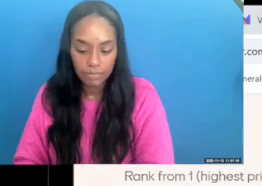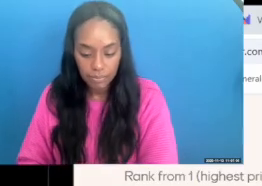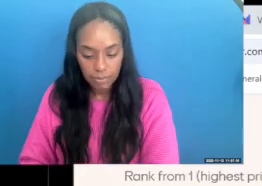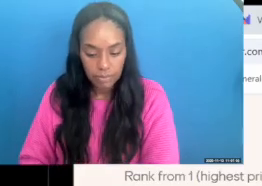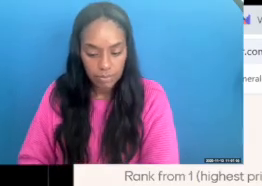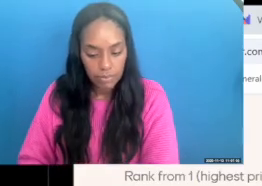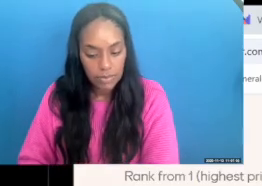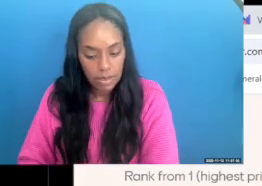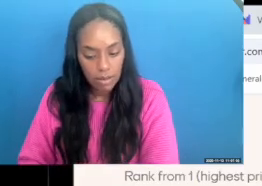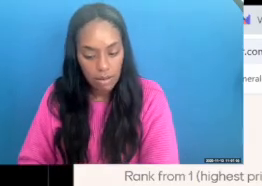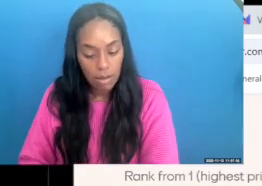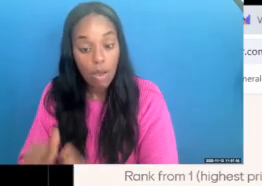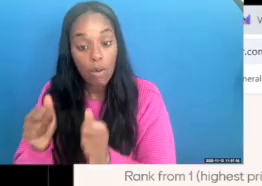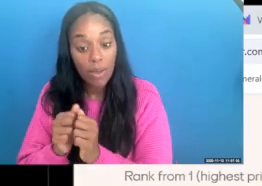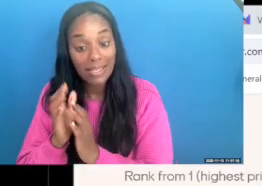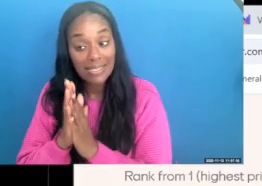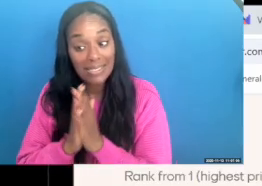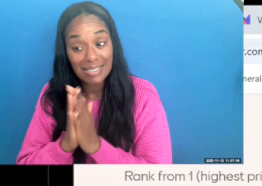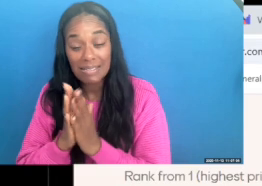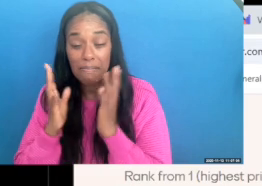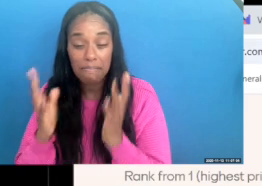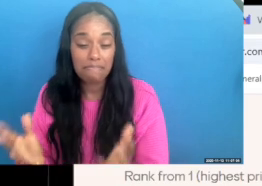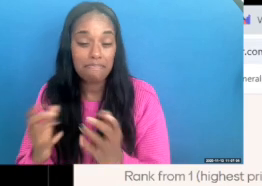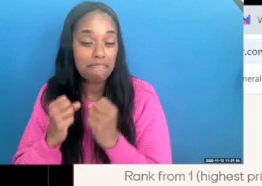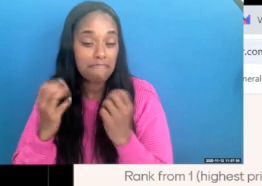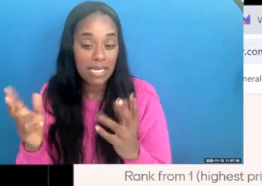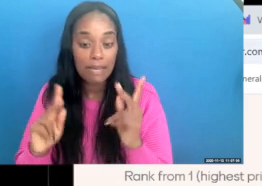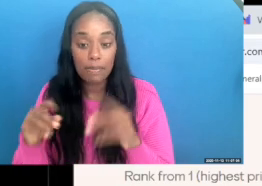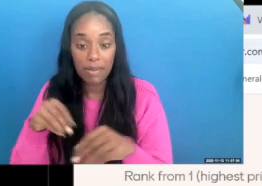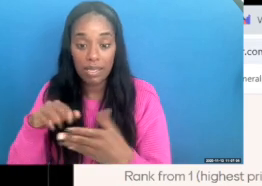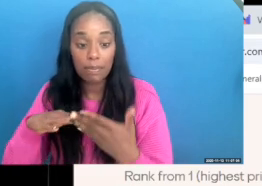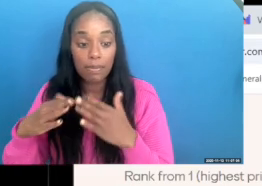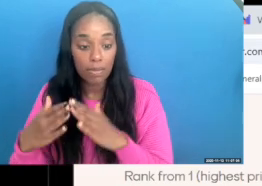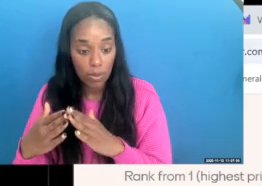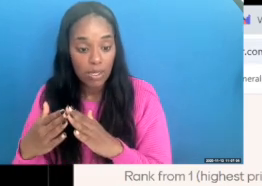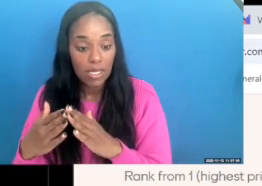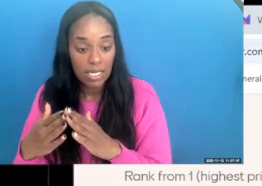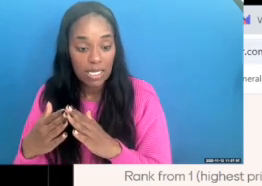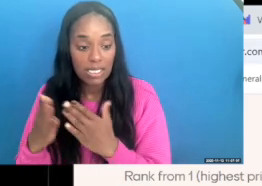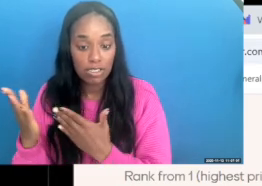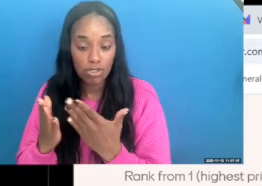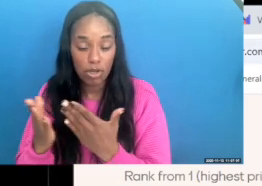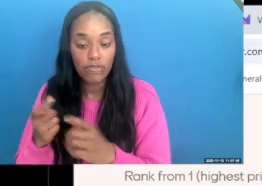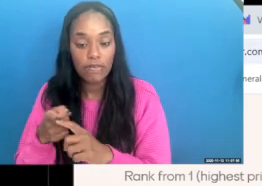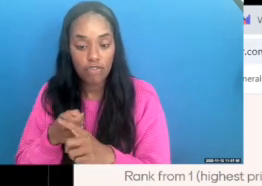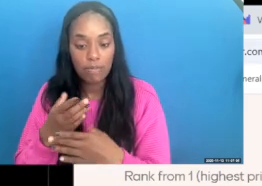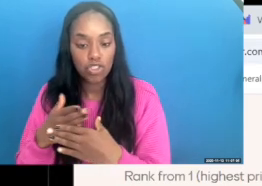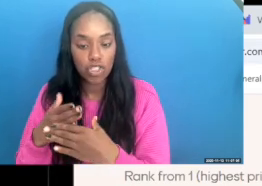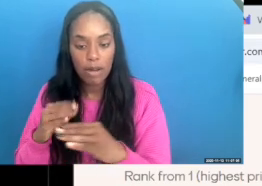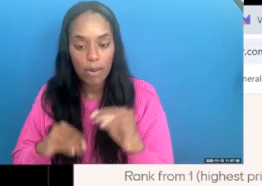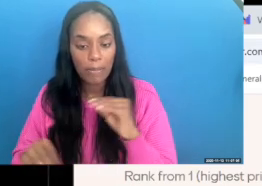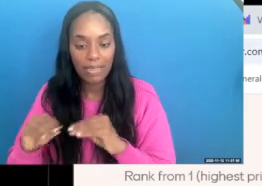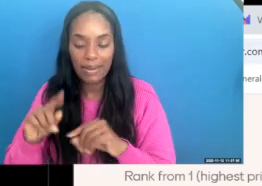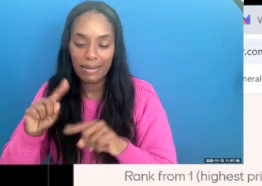communities and families most in need. I mean, even with incentives, most of the people in these communities served by